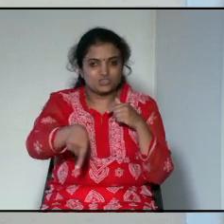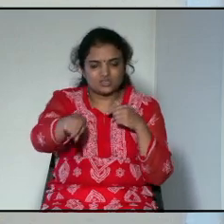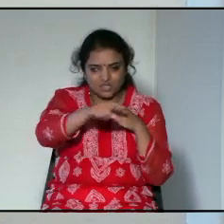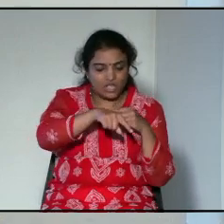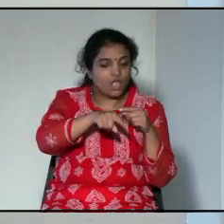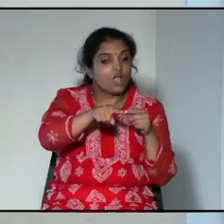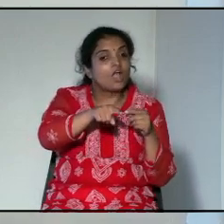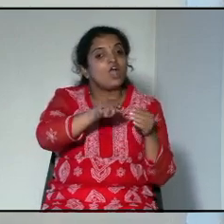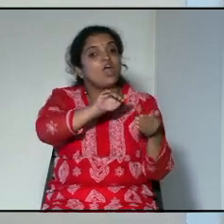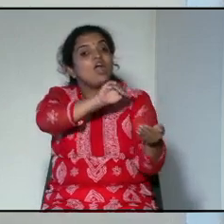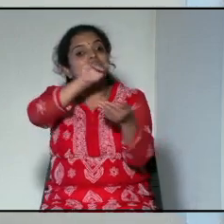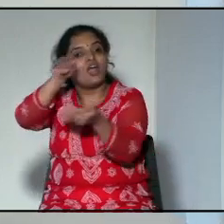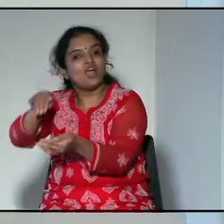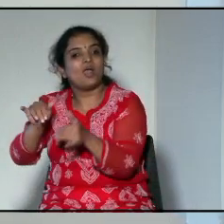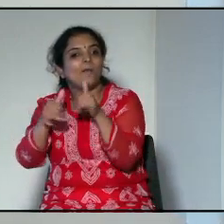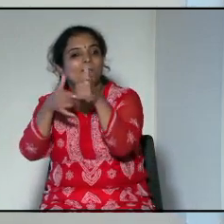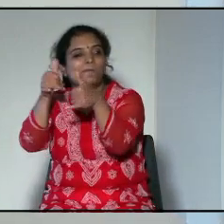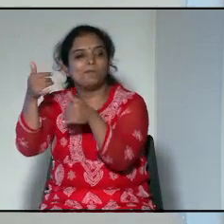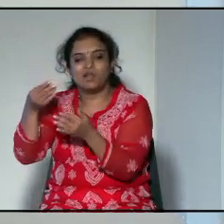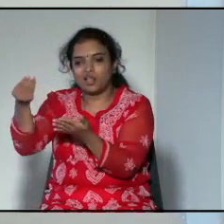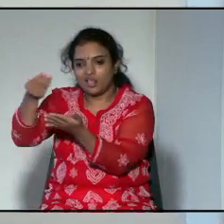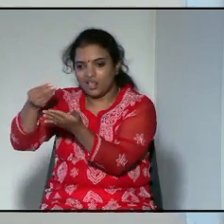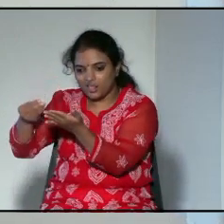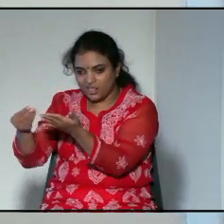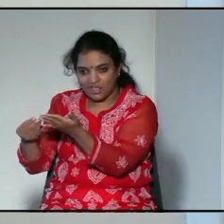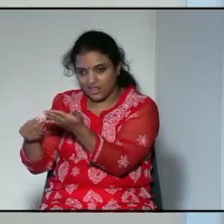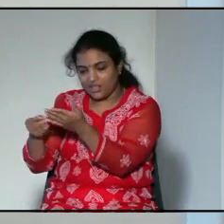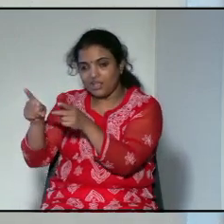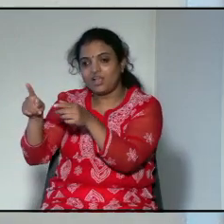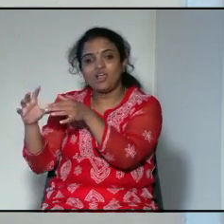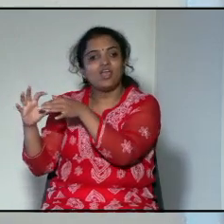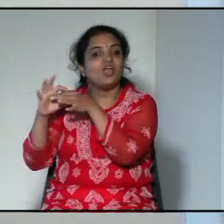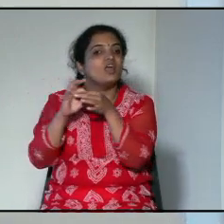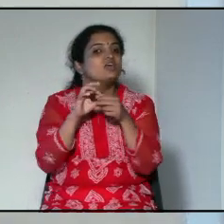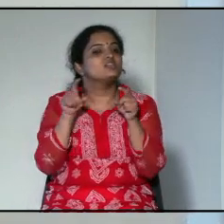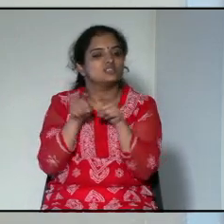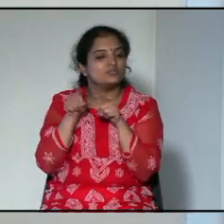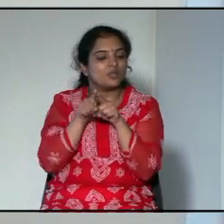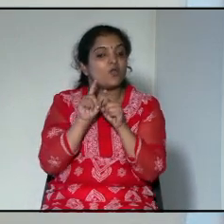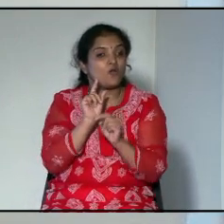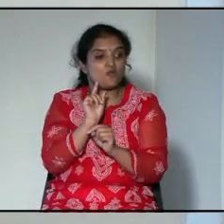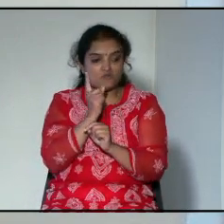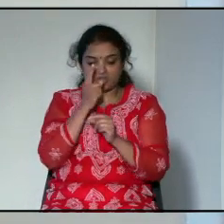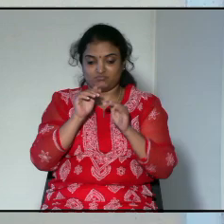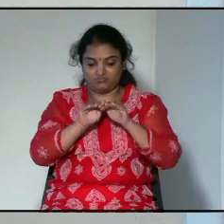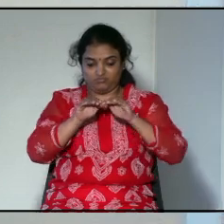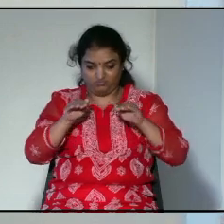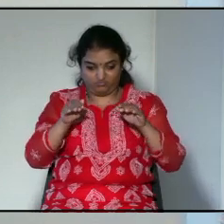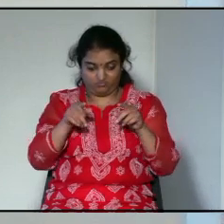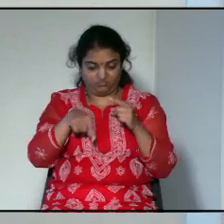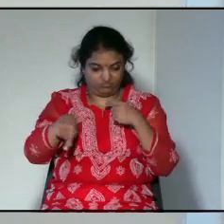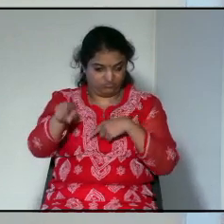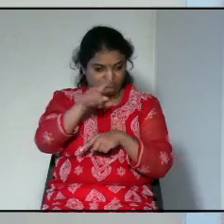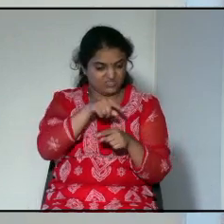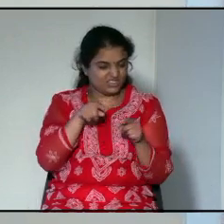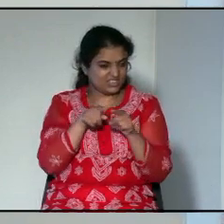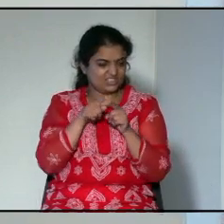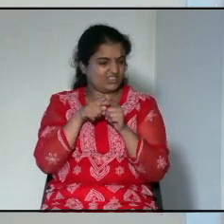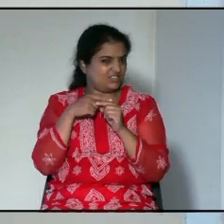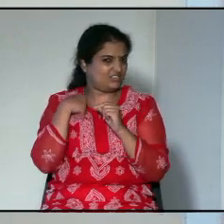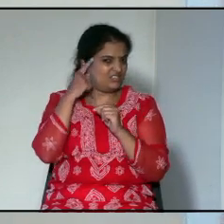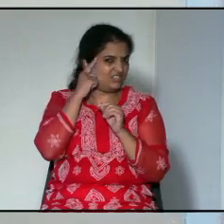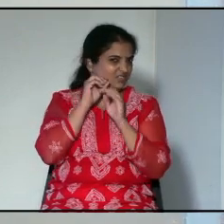Okay. A novel form of community art practice involving first the children and then the women folk of the village, it was an